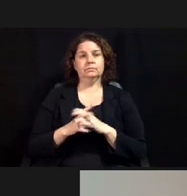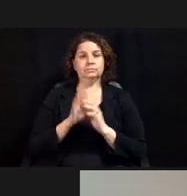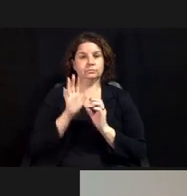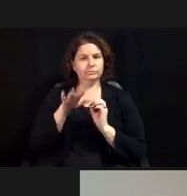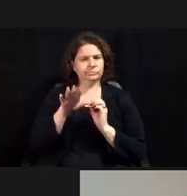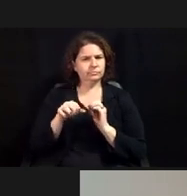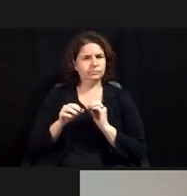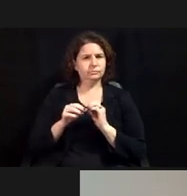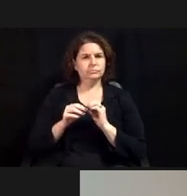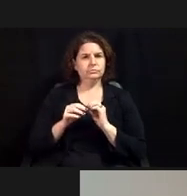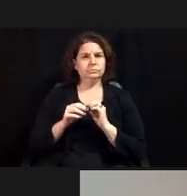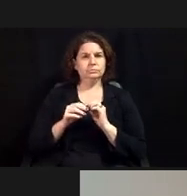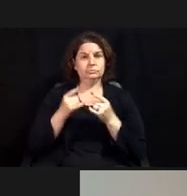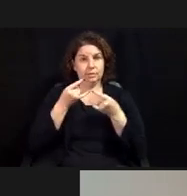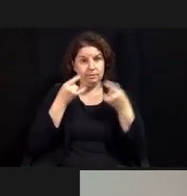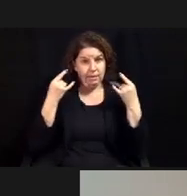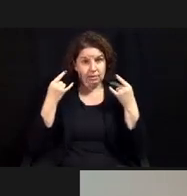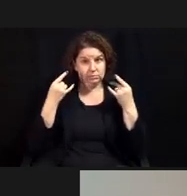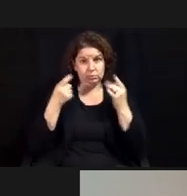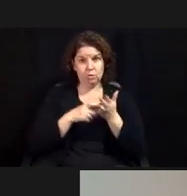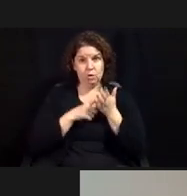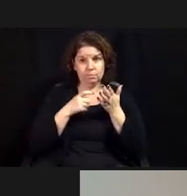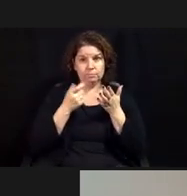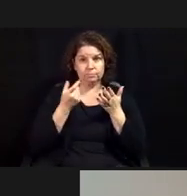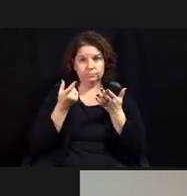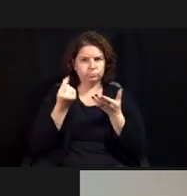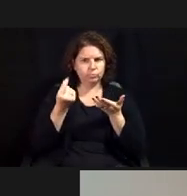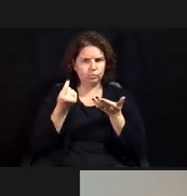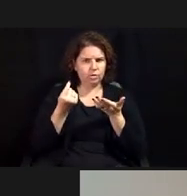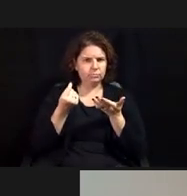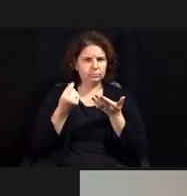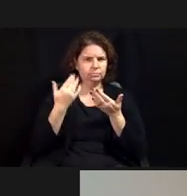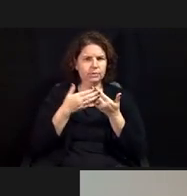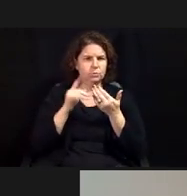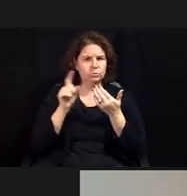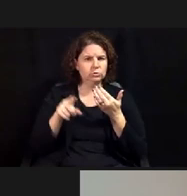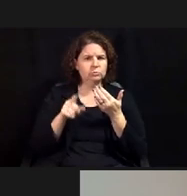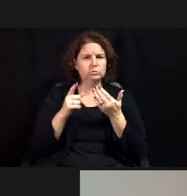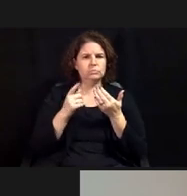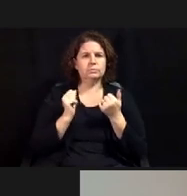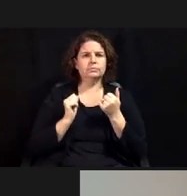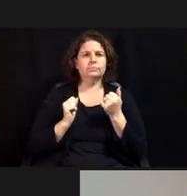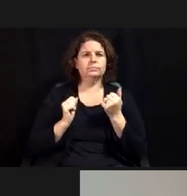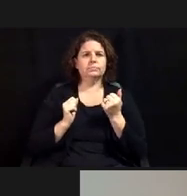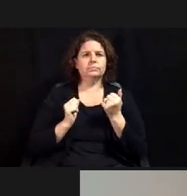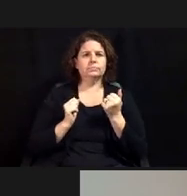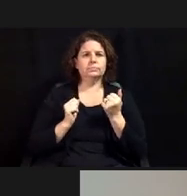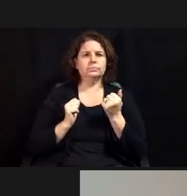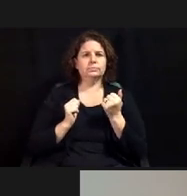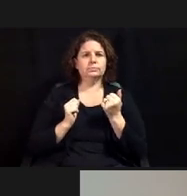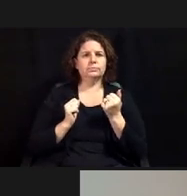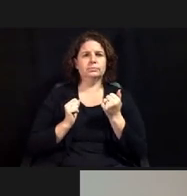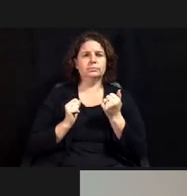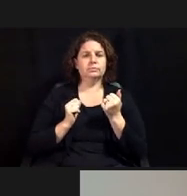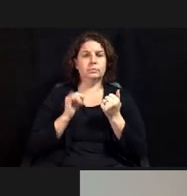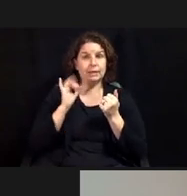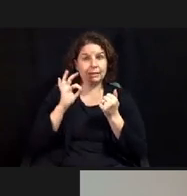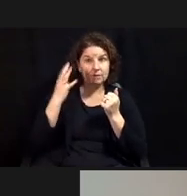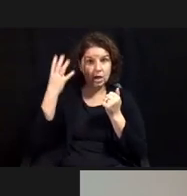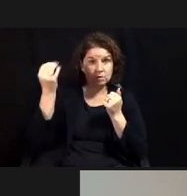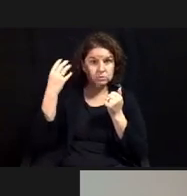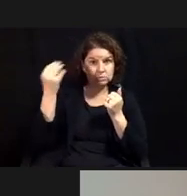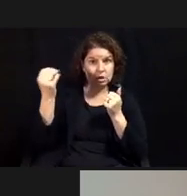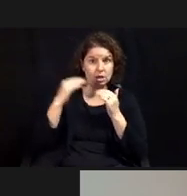mask requirements, especially if you get out of your household or that social bubble. And